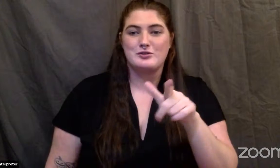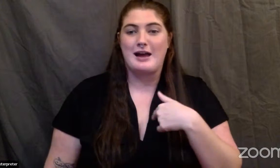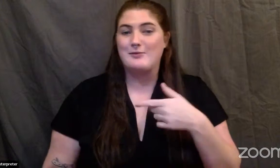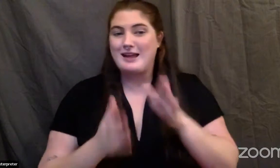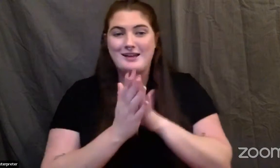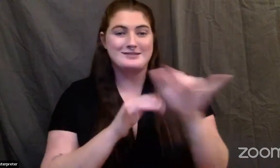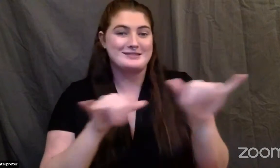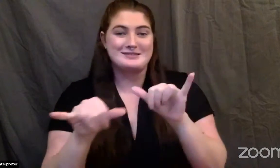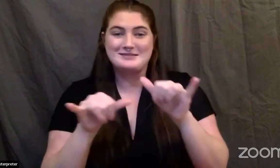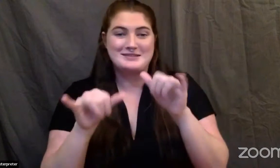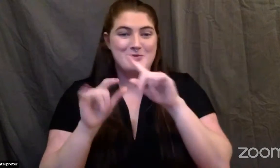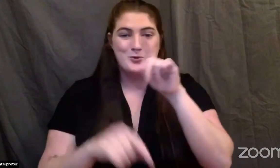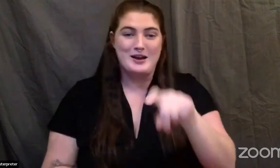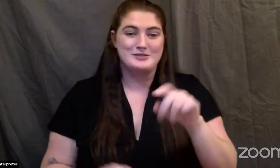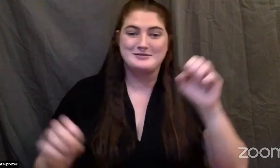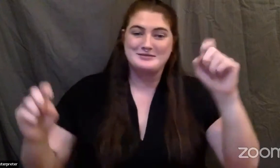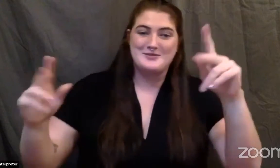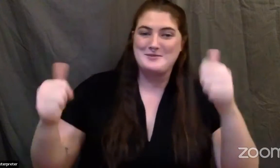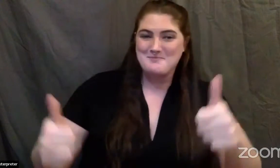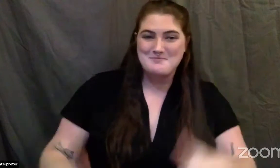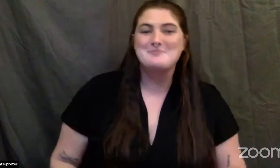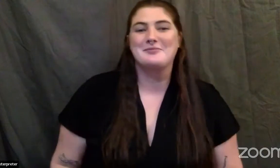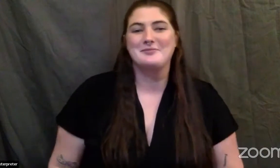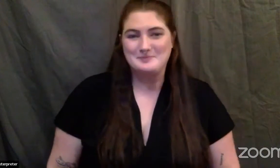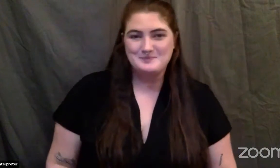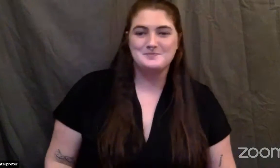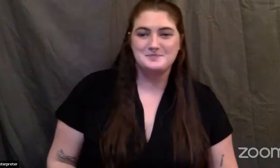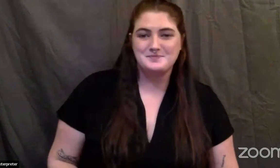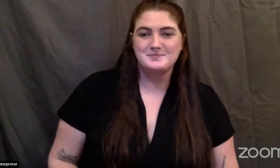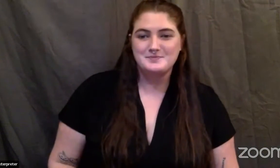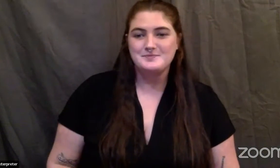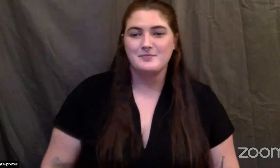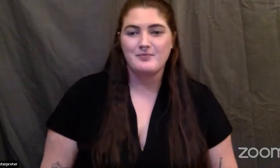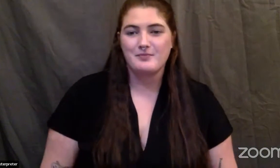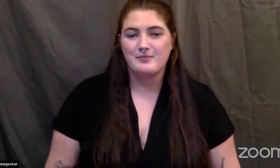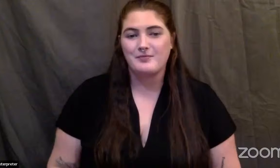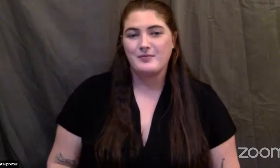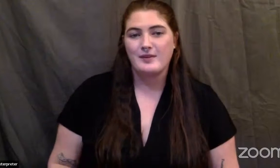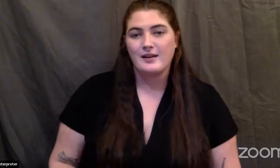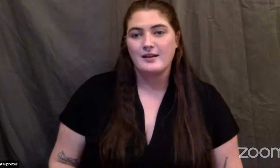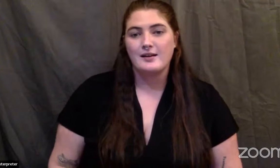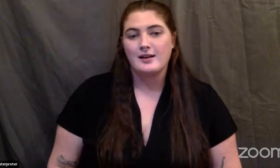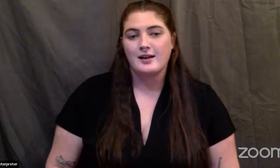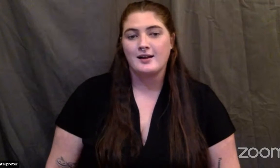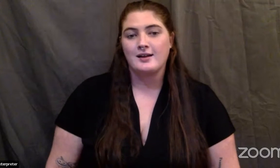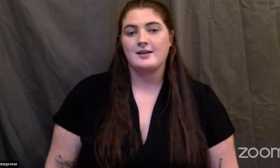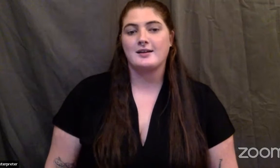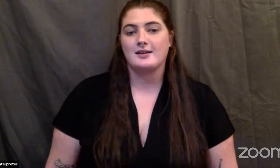so. Oh, okay.